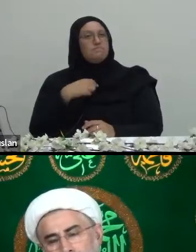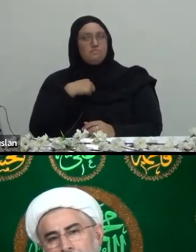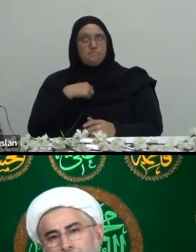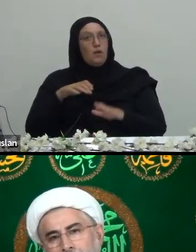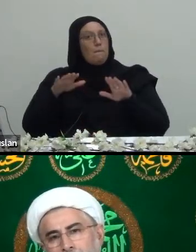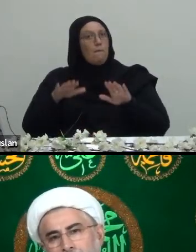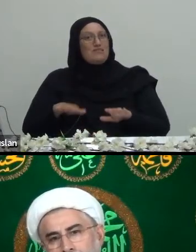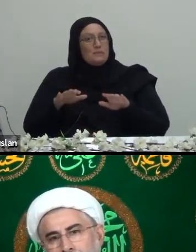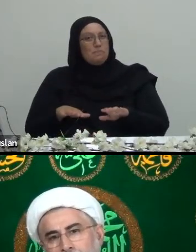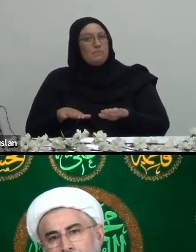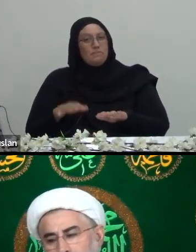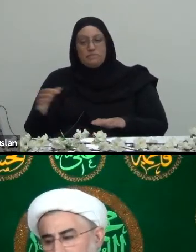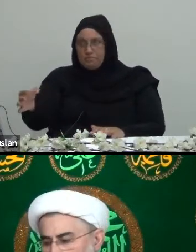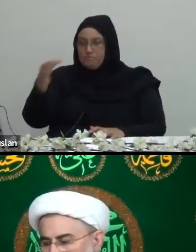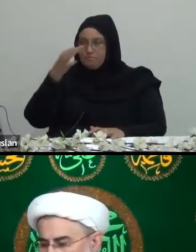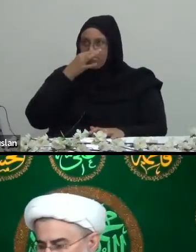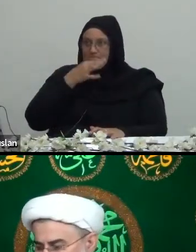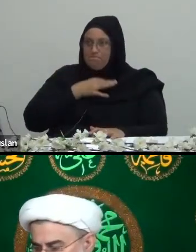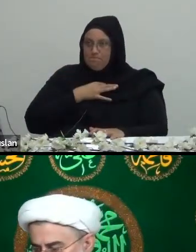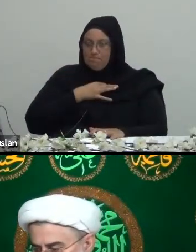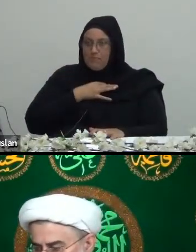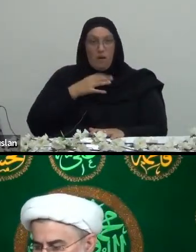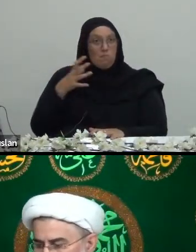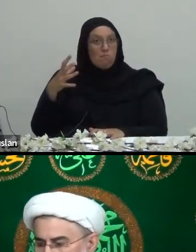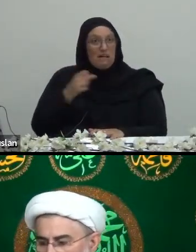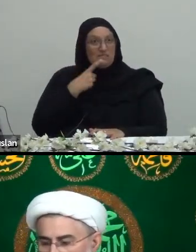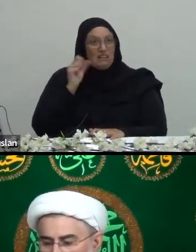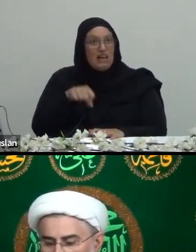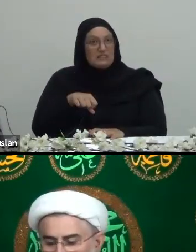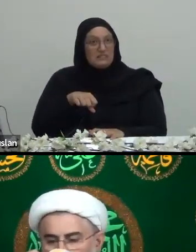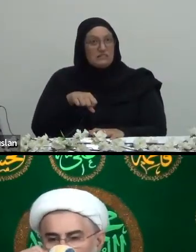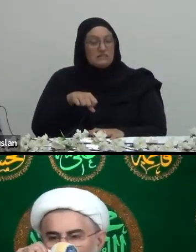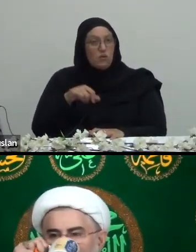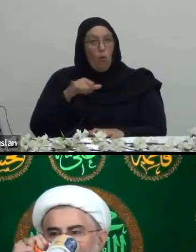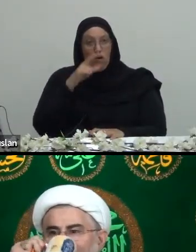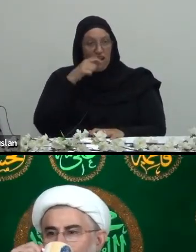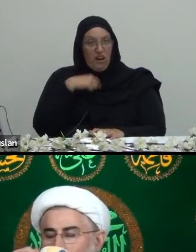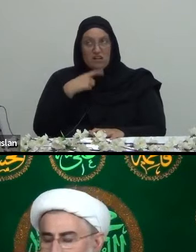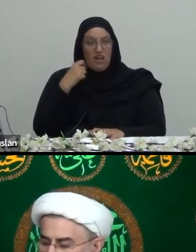or do we have the option of saying no?